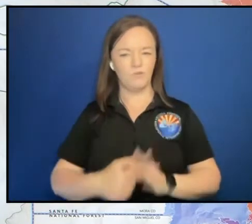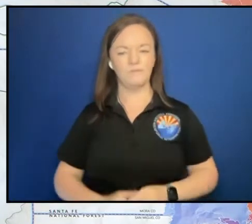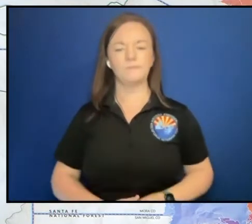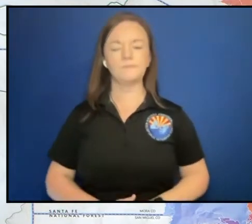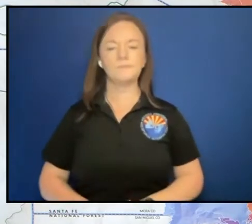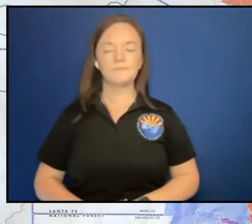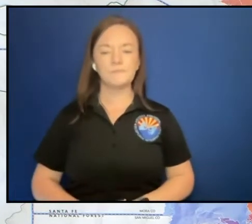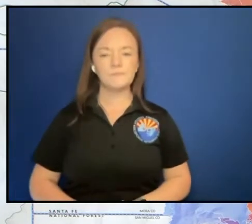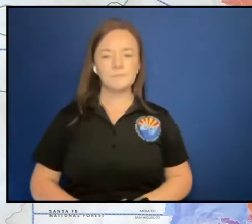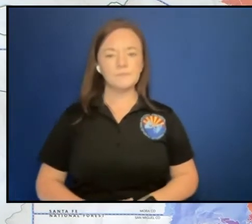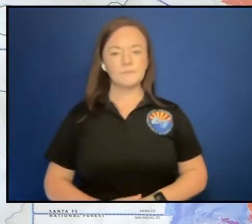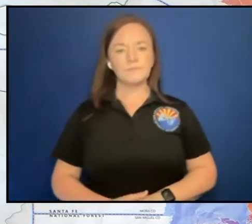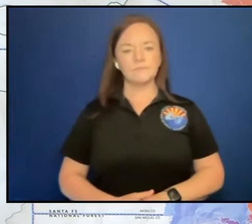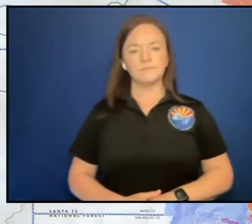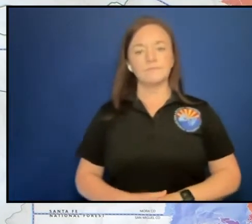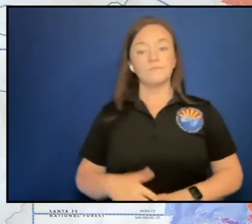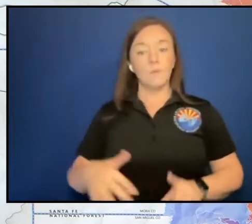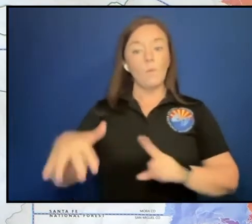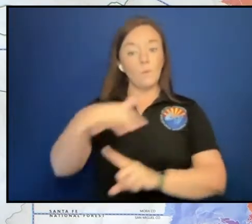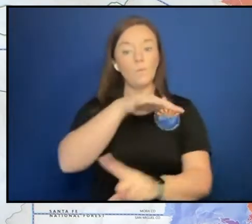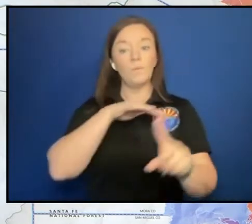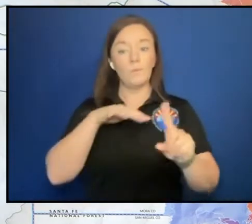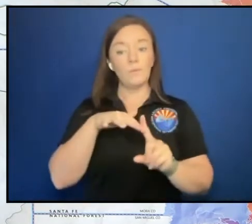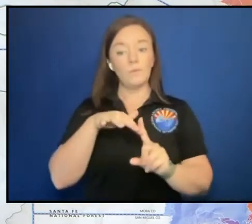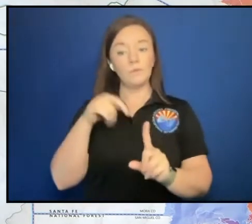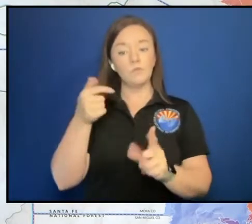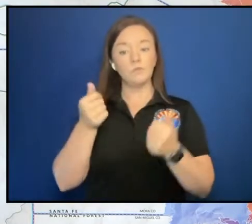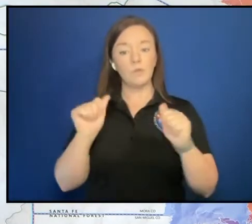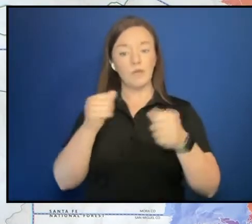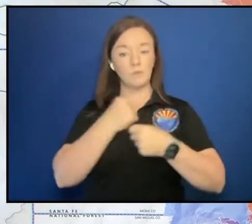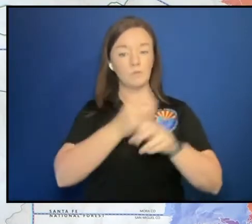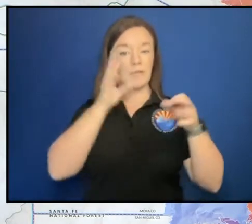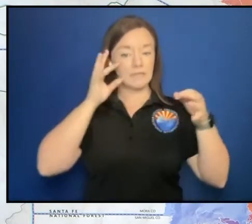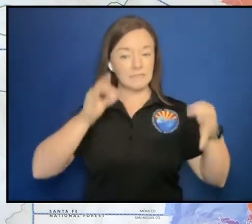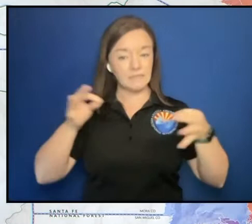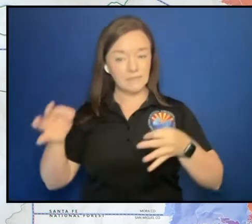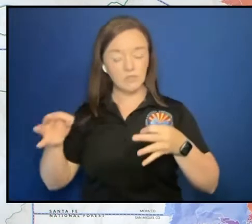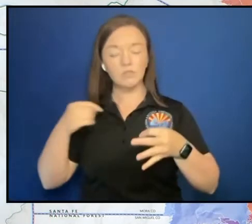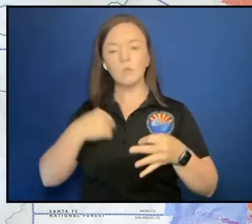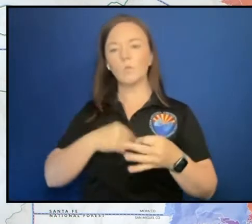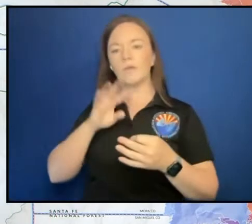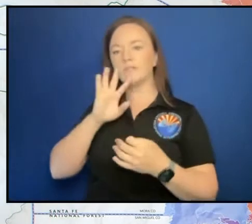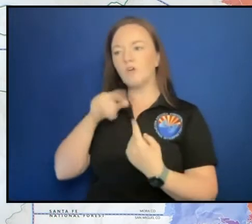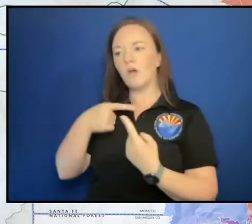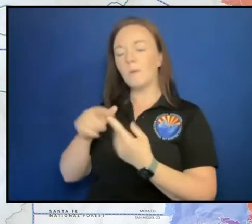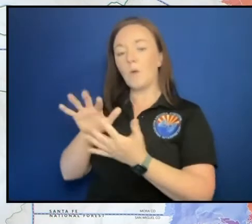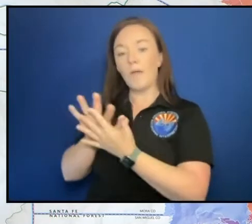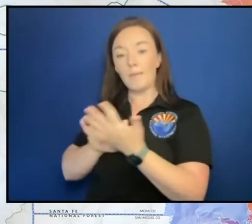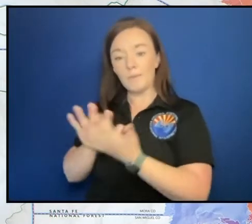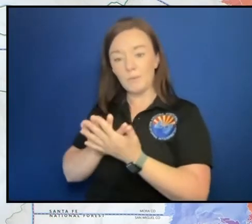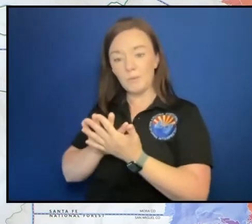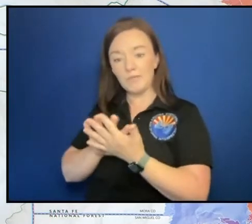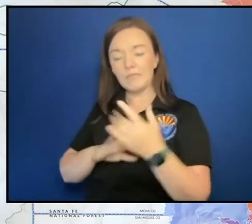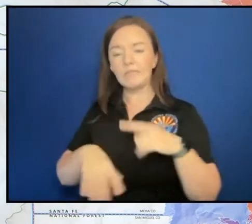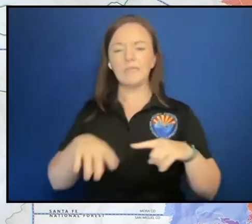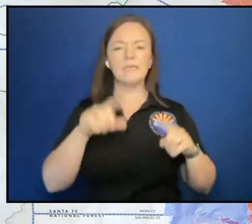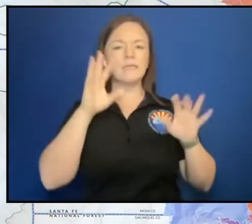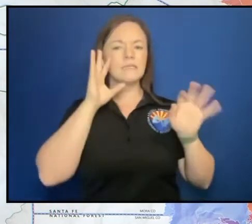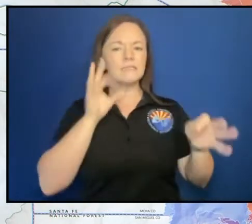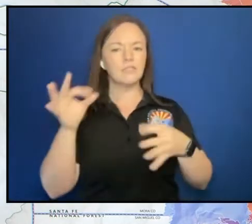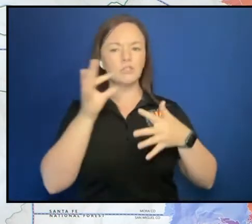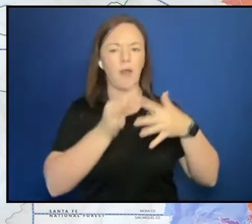when we're looking at an environment that we're trying to make decisions, then we talk about the ambiguity and the decision options, especially when a fire is moving. We